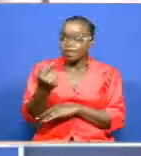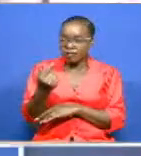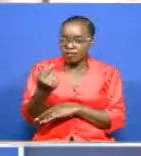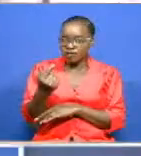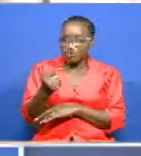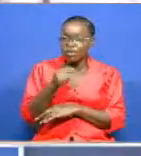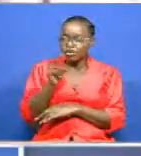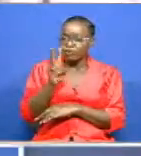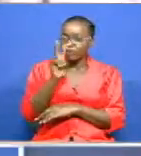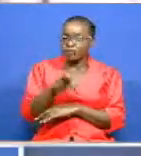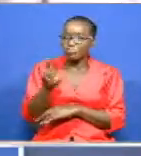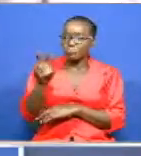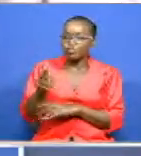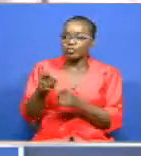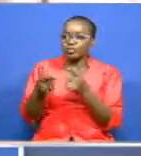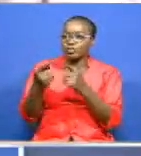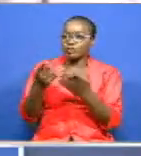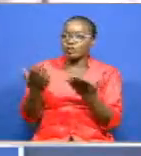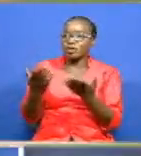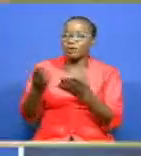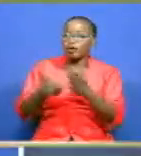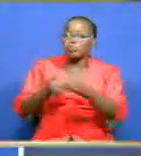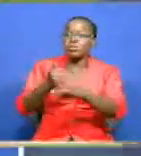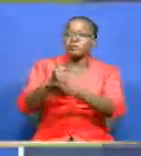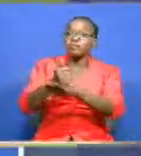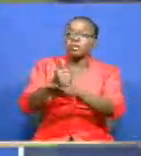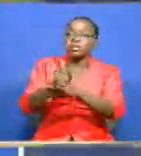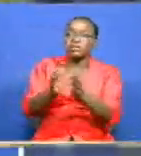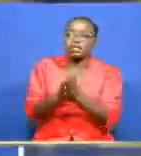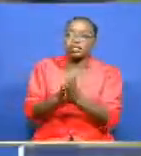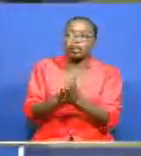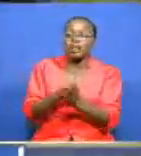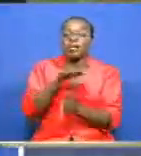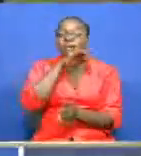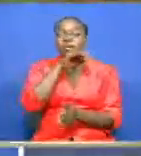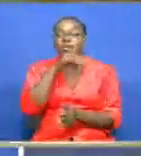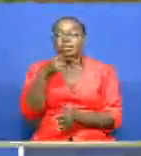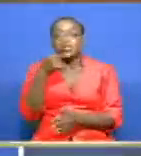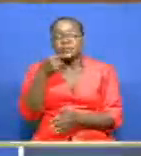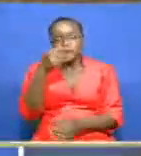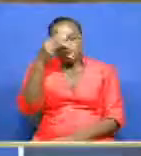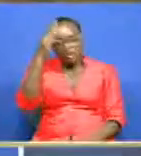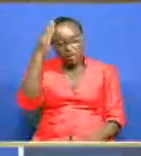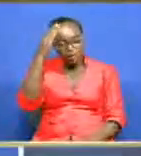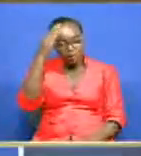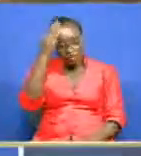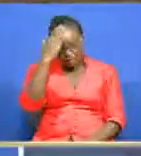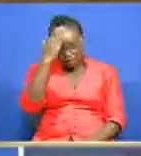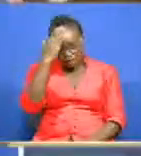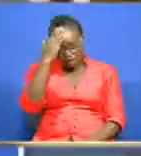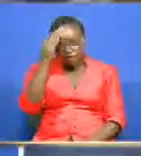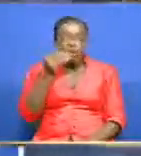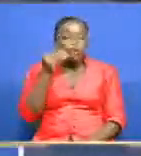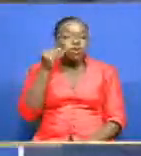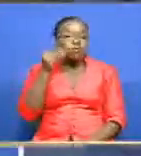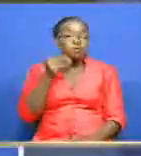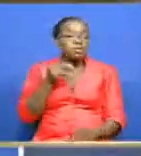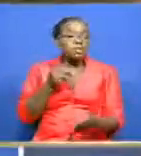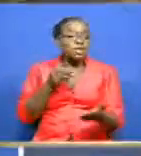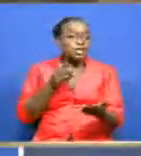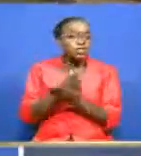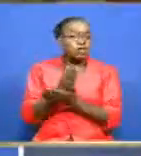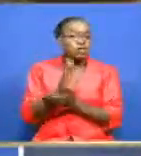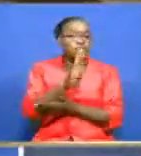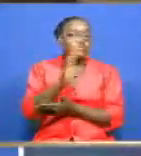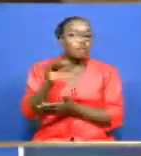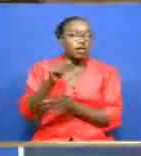when it comes to making appointments. Odinga spoke on Monday in Karen as he sought the endorsement of the BBI